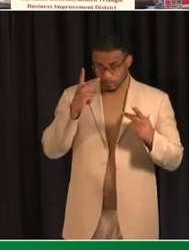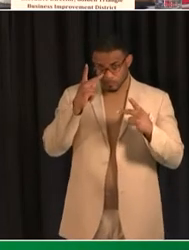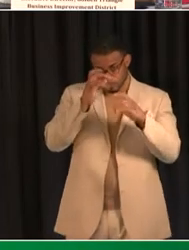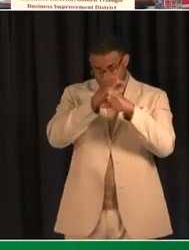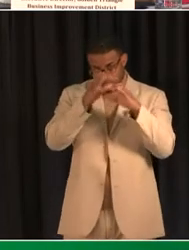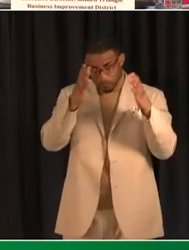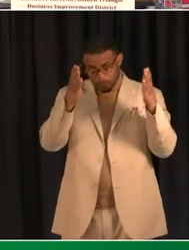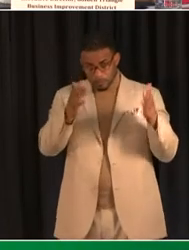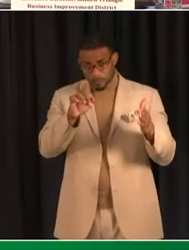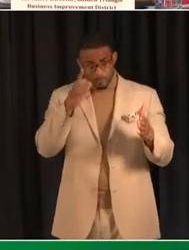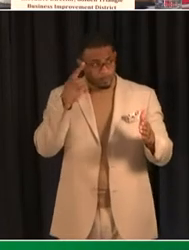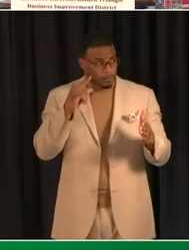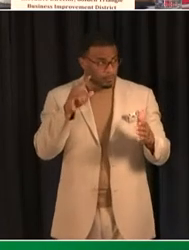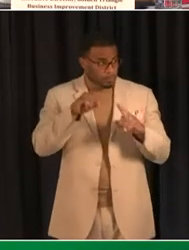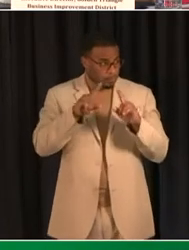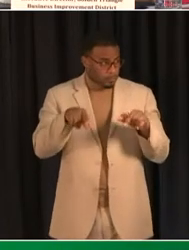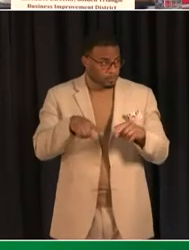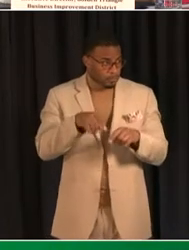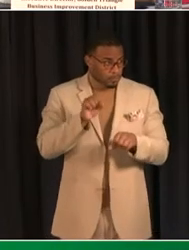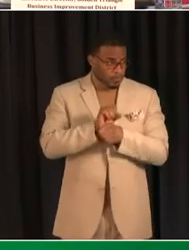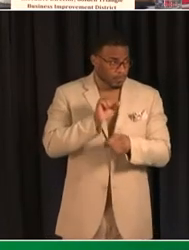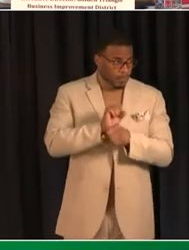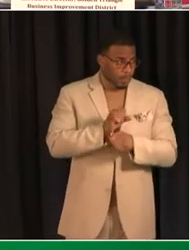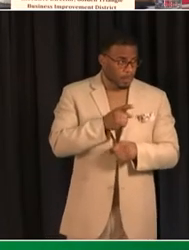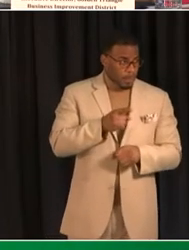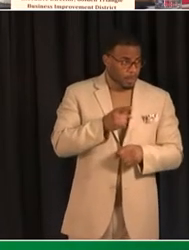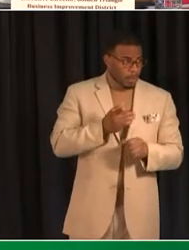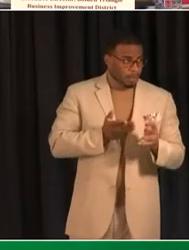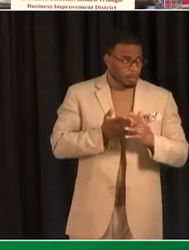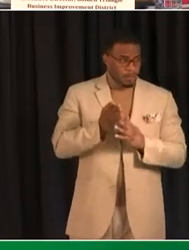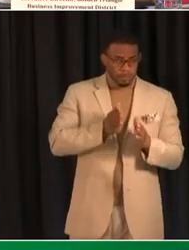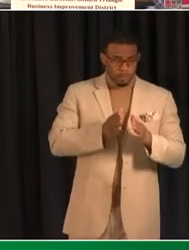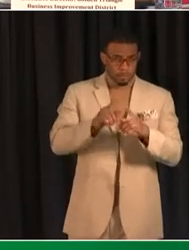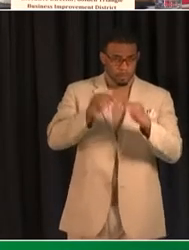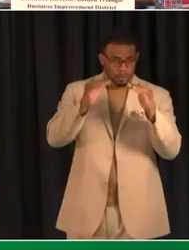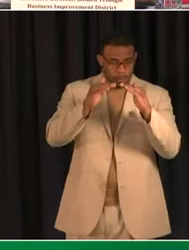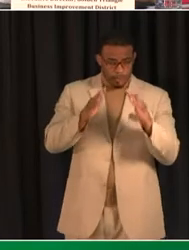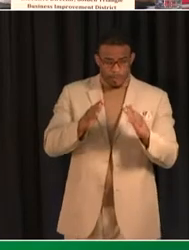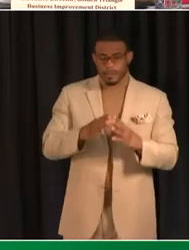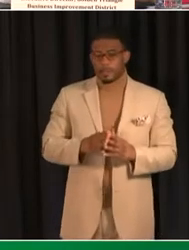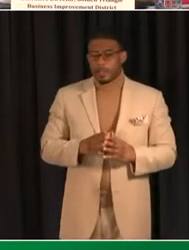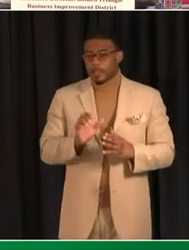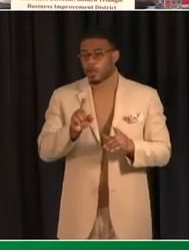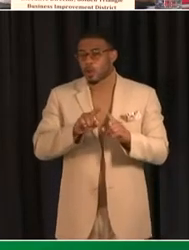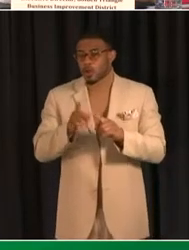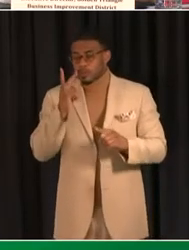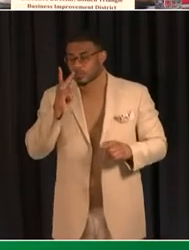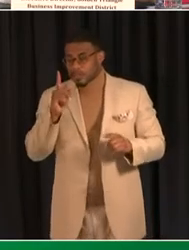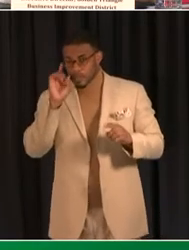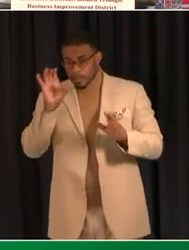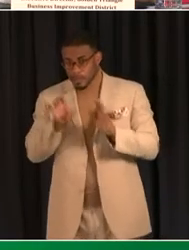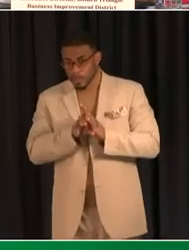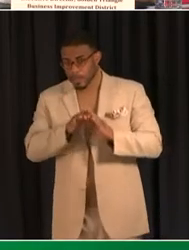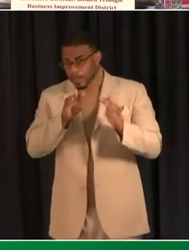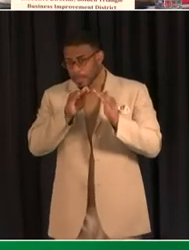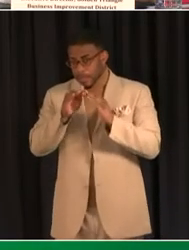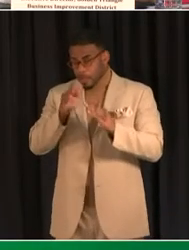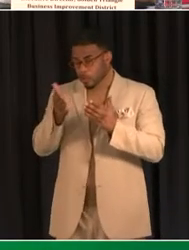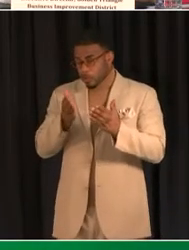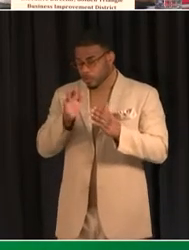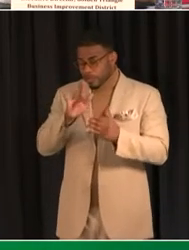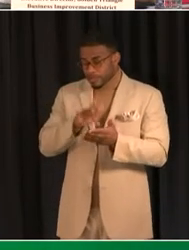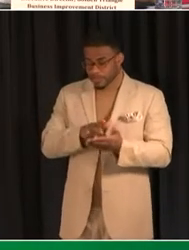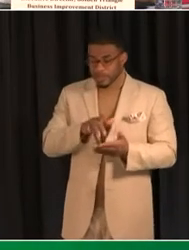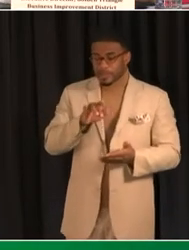see a picture of one of the Golden Triangle workers through Pathways to Housing, and you also see a picture of the